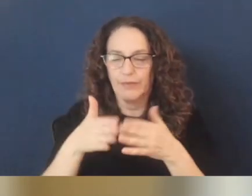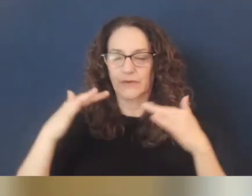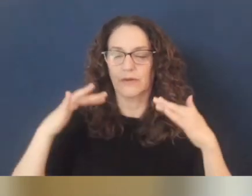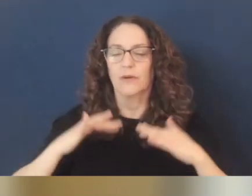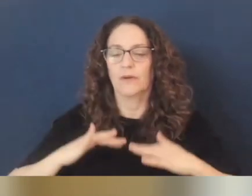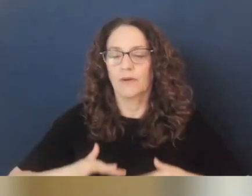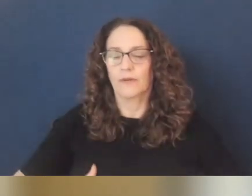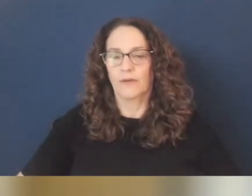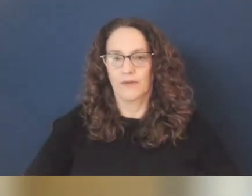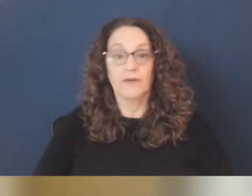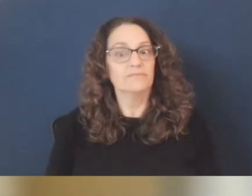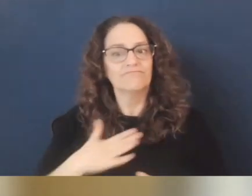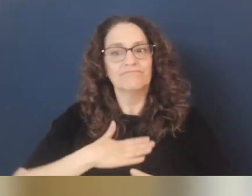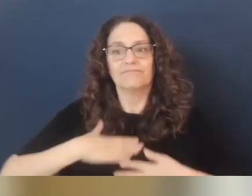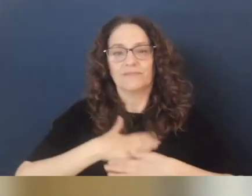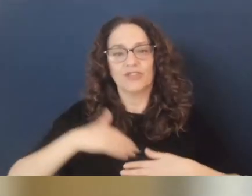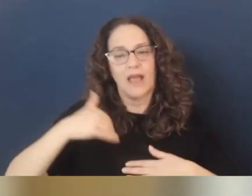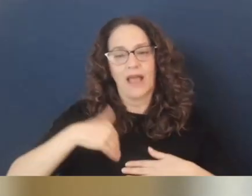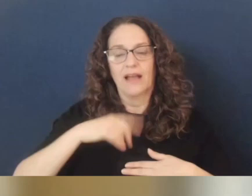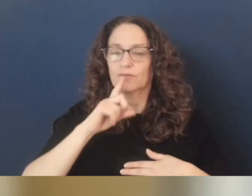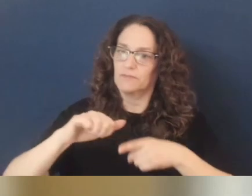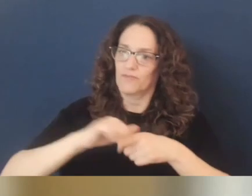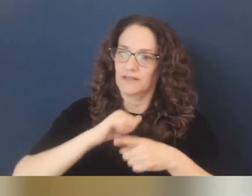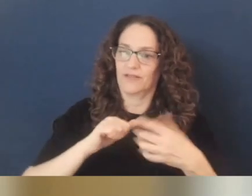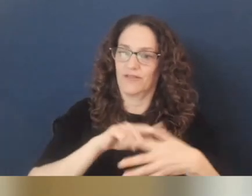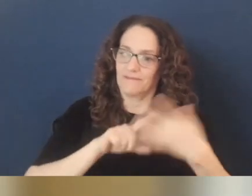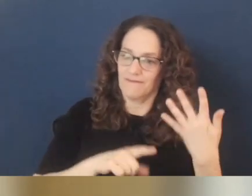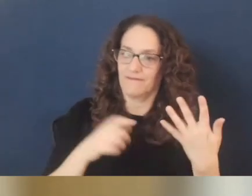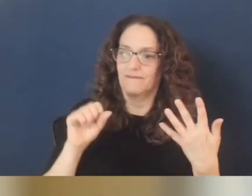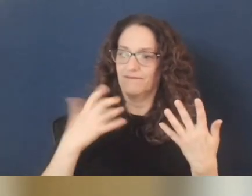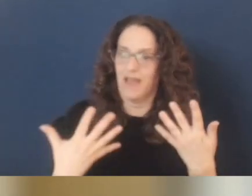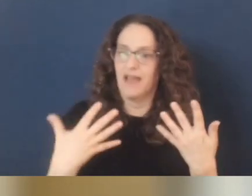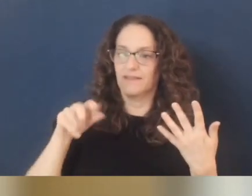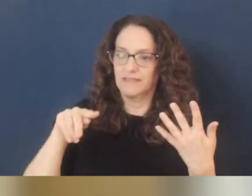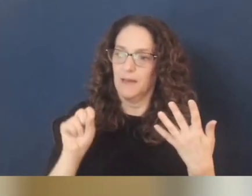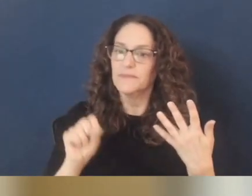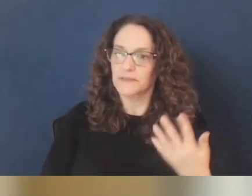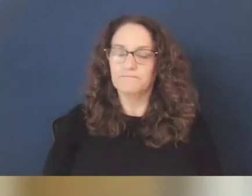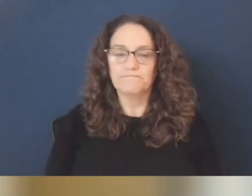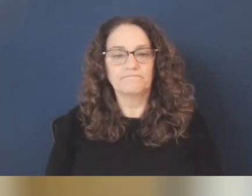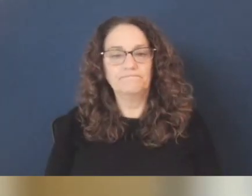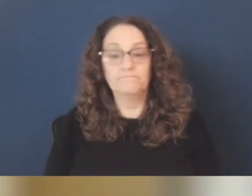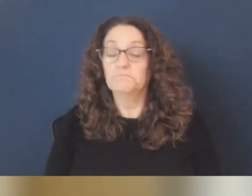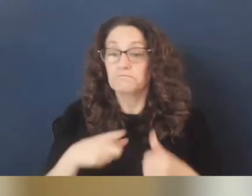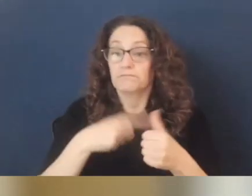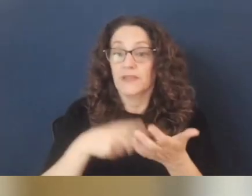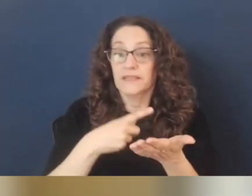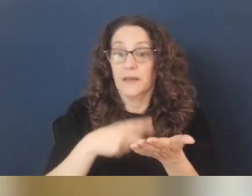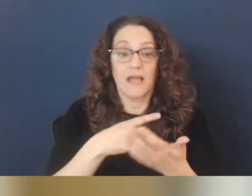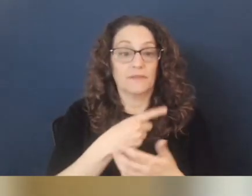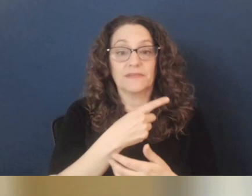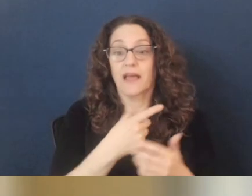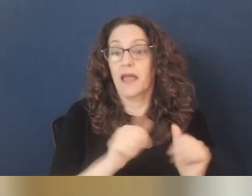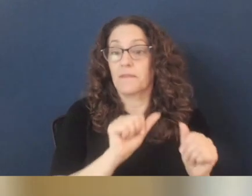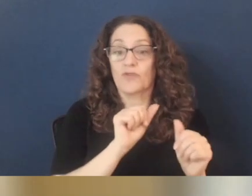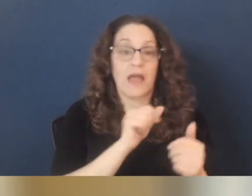appreciate having a five-step process. Many of the thoughts are dealt with the first or the second step. It's not like